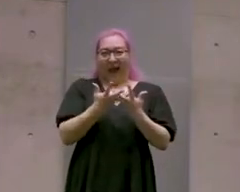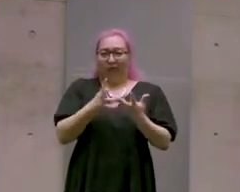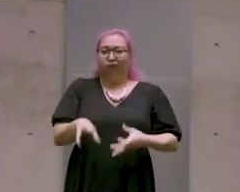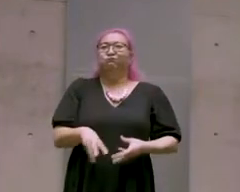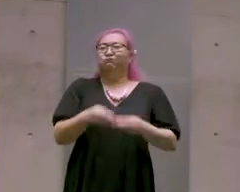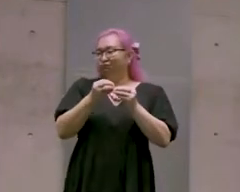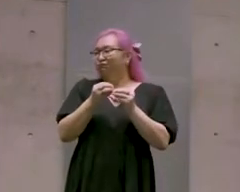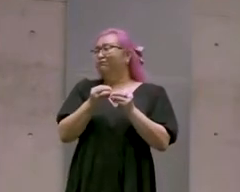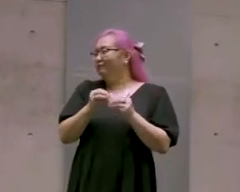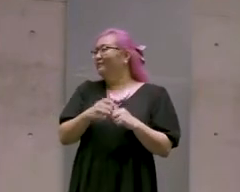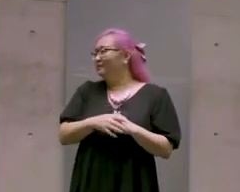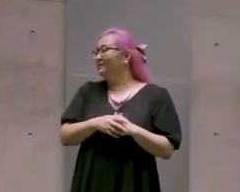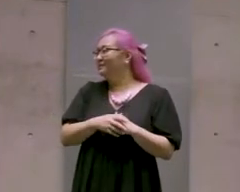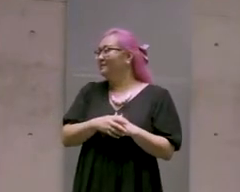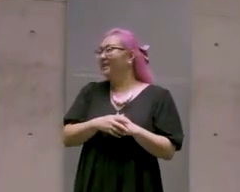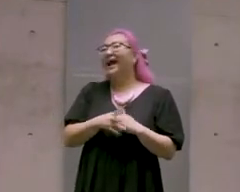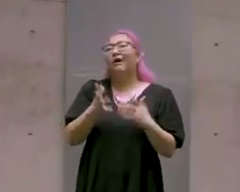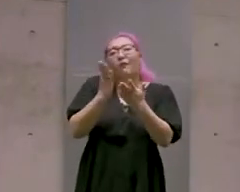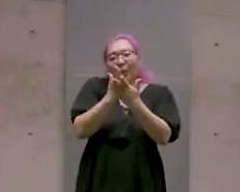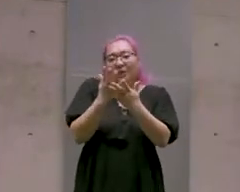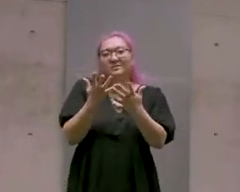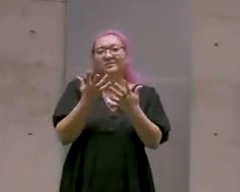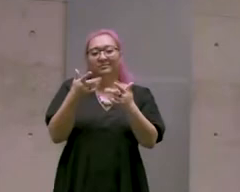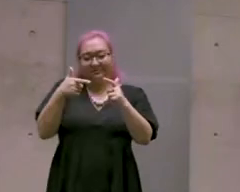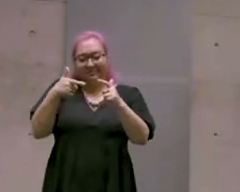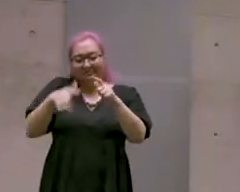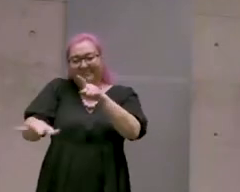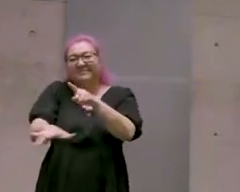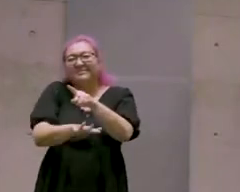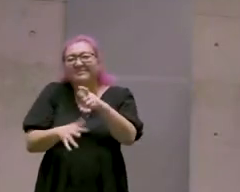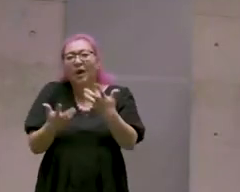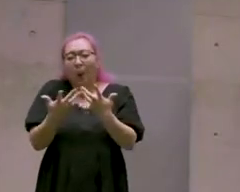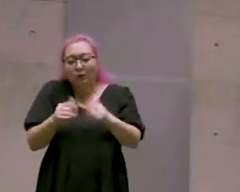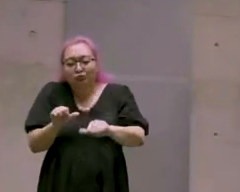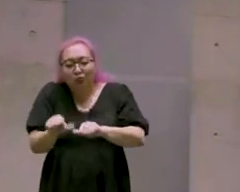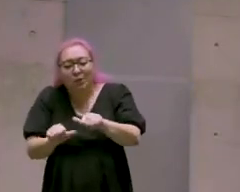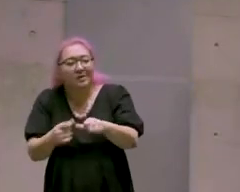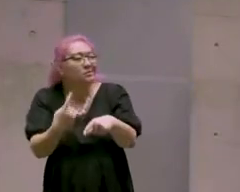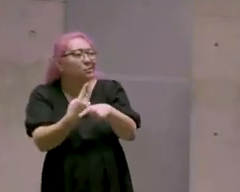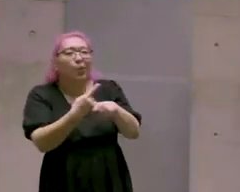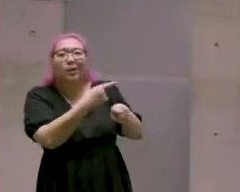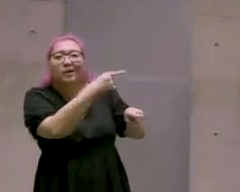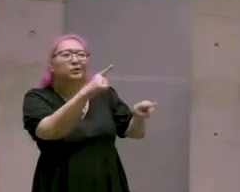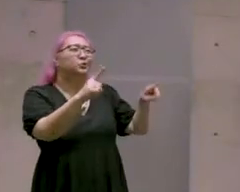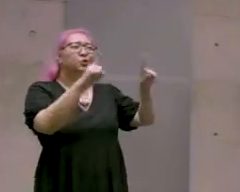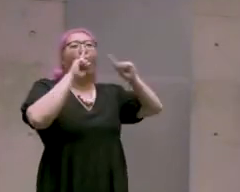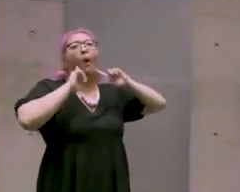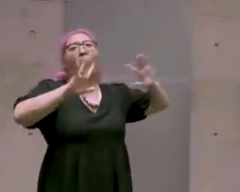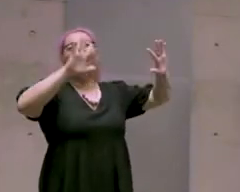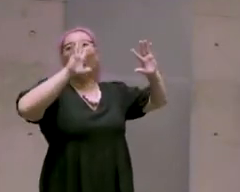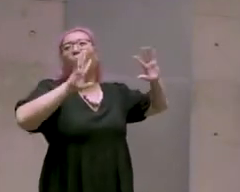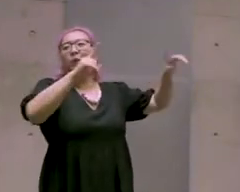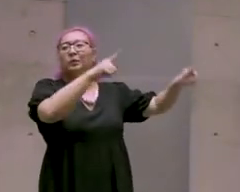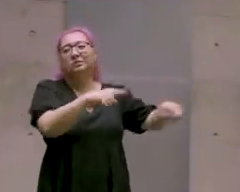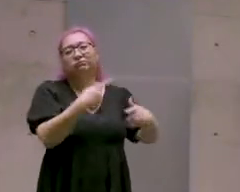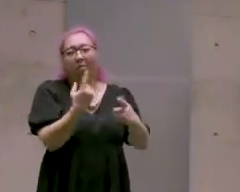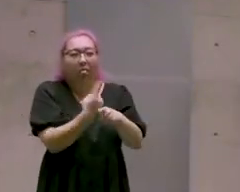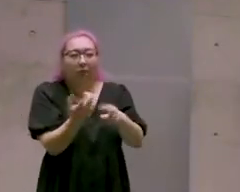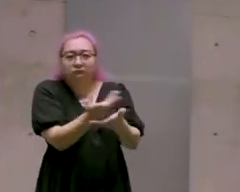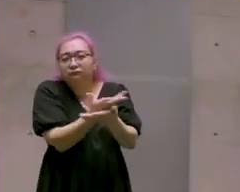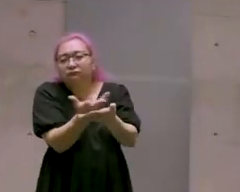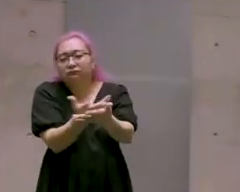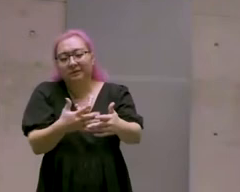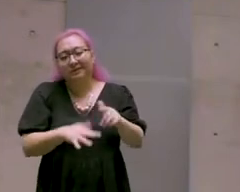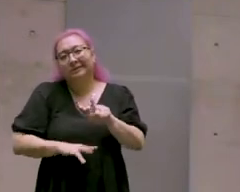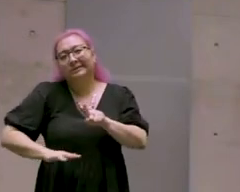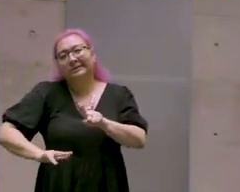you'd expect, there's just a lot of, there's a lot of process of talking to many, many levels, and you end up in Hollywood pitching and everything. But I think what was really cool about it, and what I'm